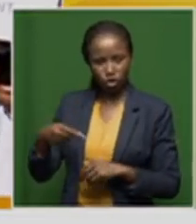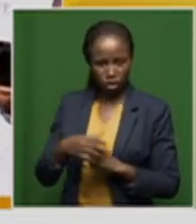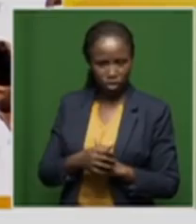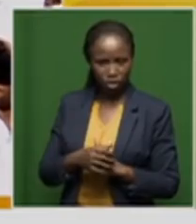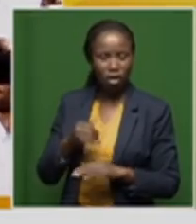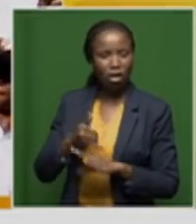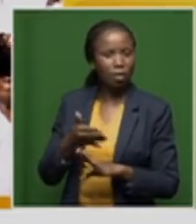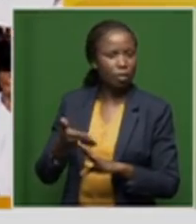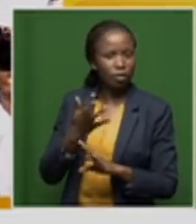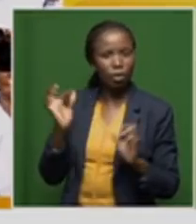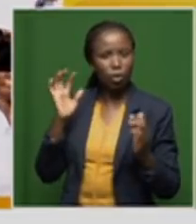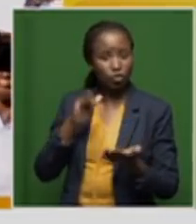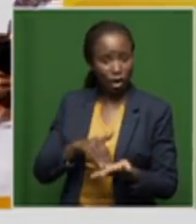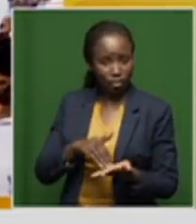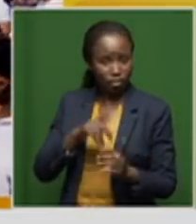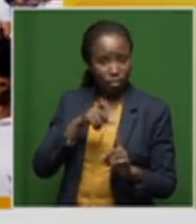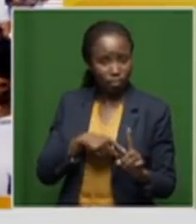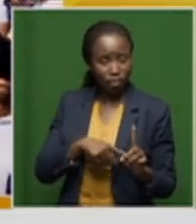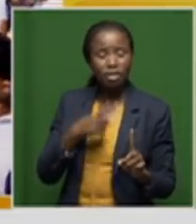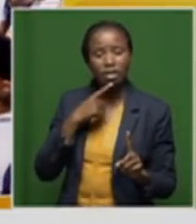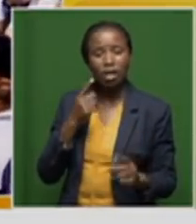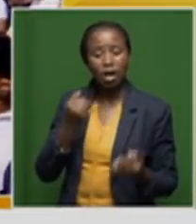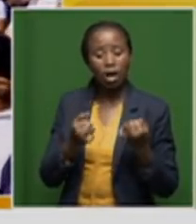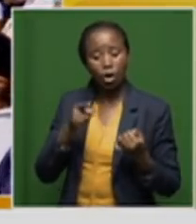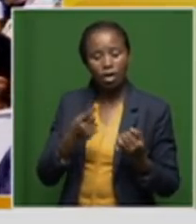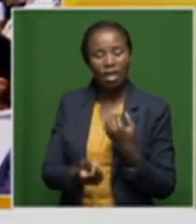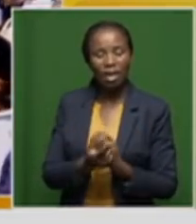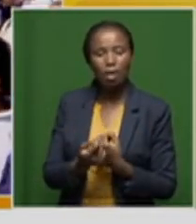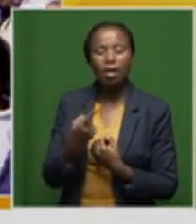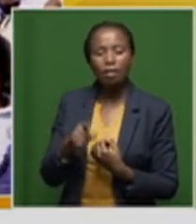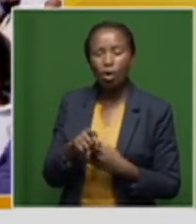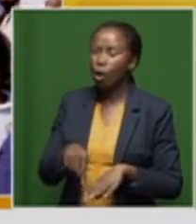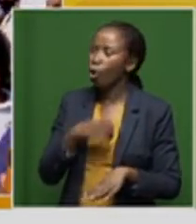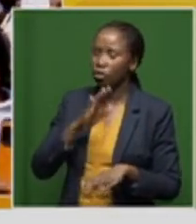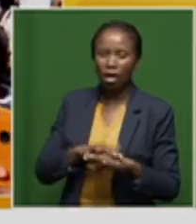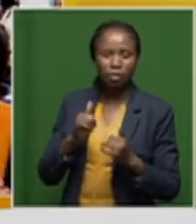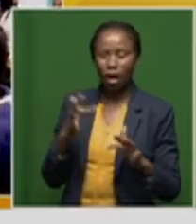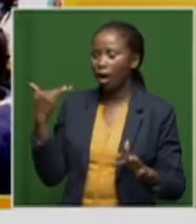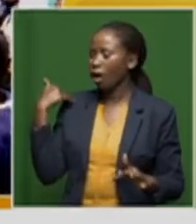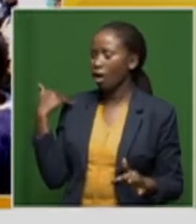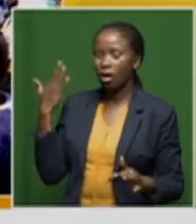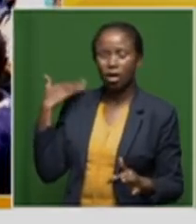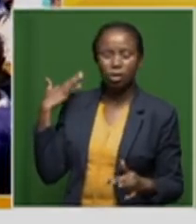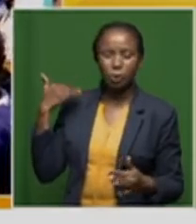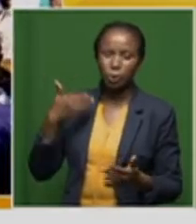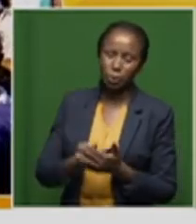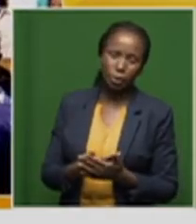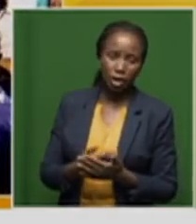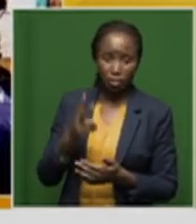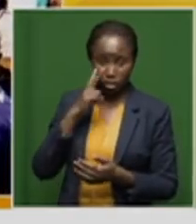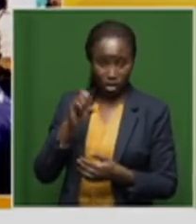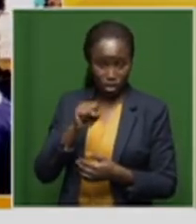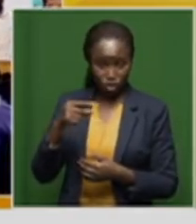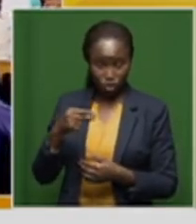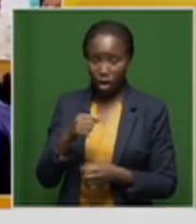earlier on when he arrived, to say this court case has been happening for quite some time now, and we've not been seeing the Secretary